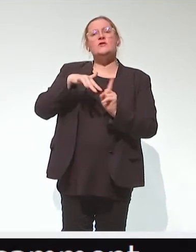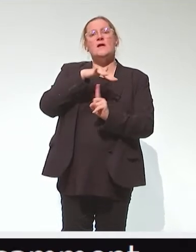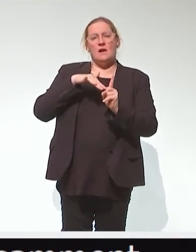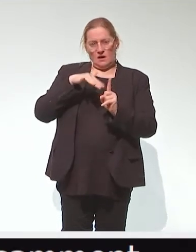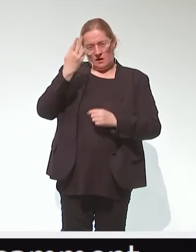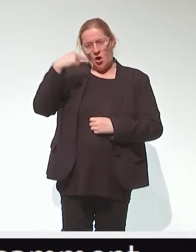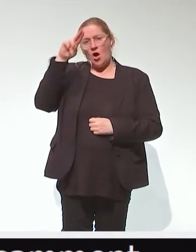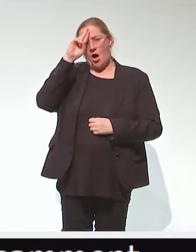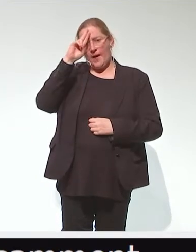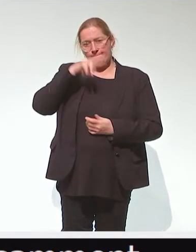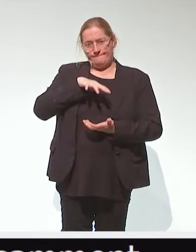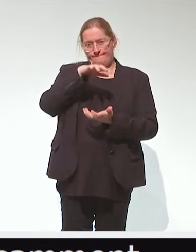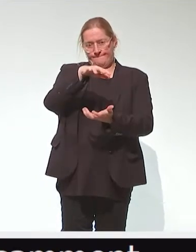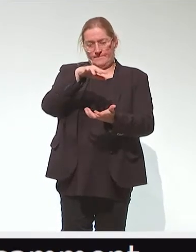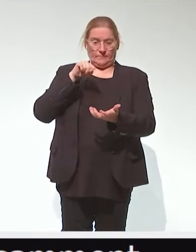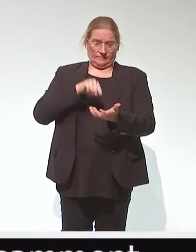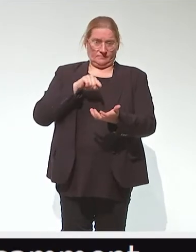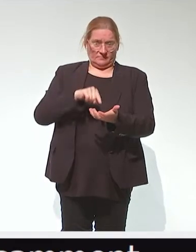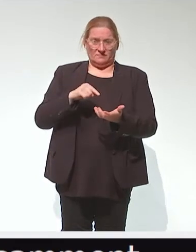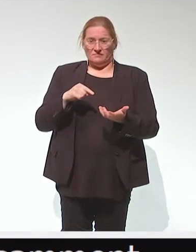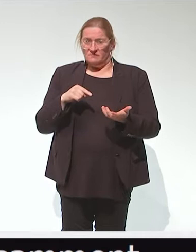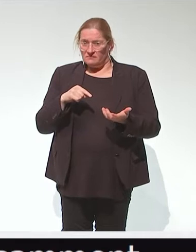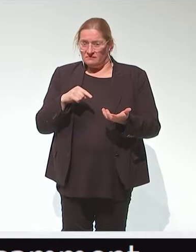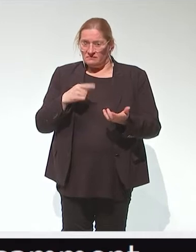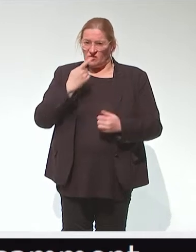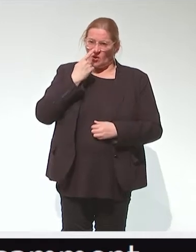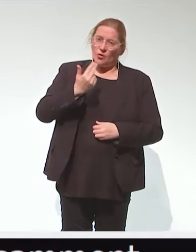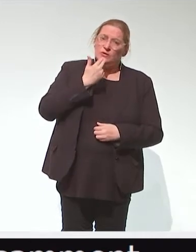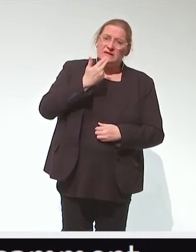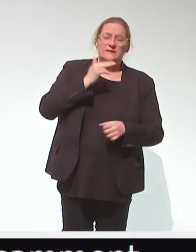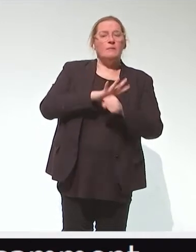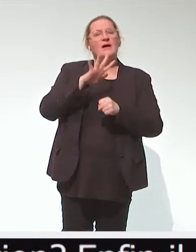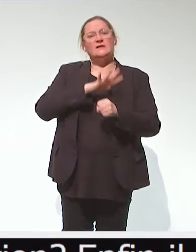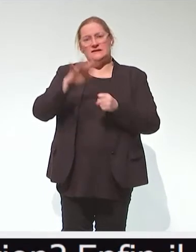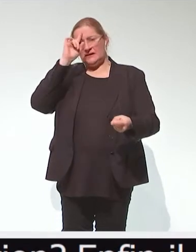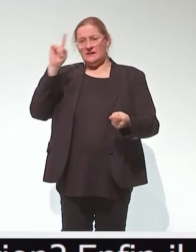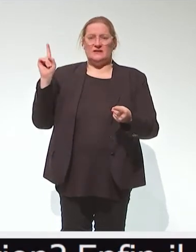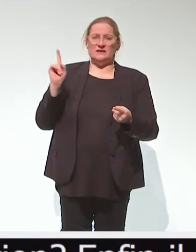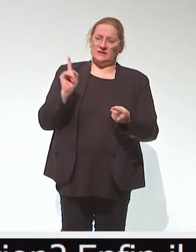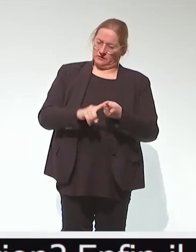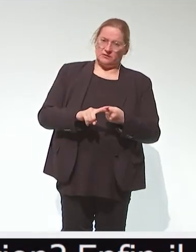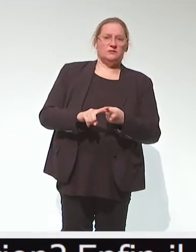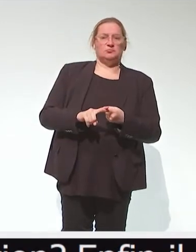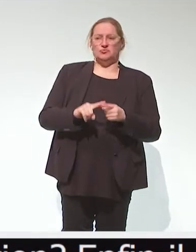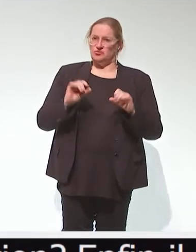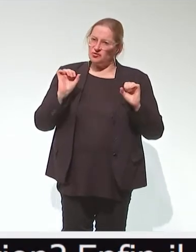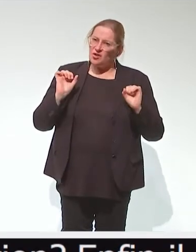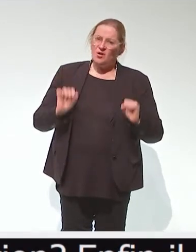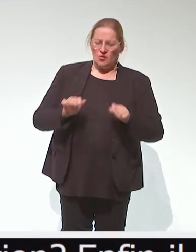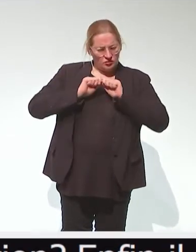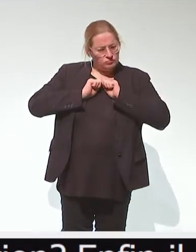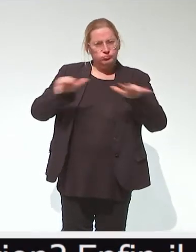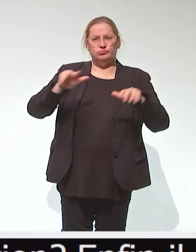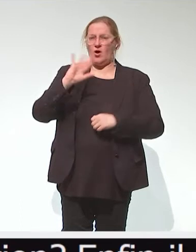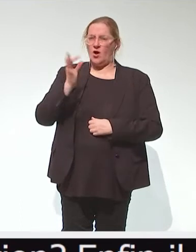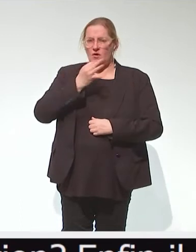using it to maximize its potential? I think we should think about that. The Recovery and Resilience Facility, again, another great instrument. I